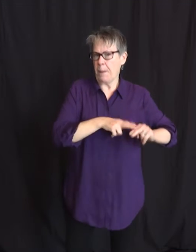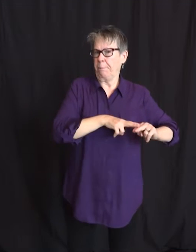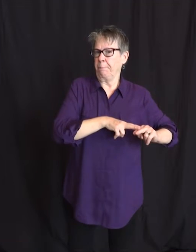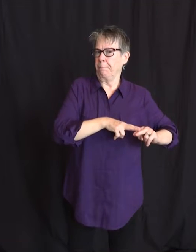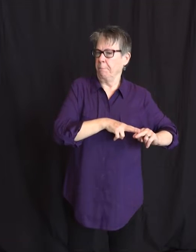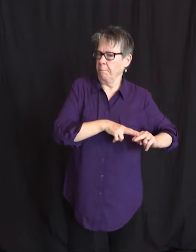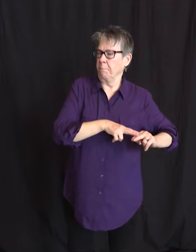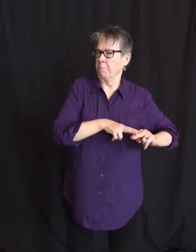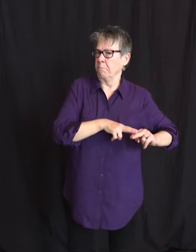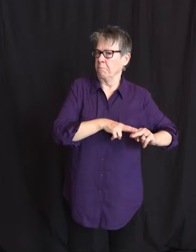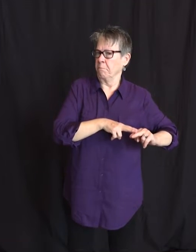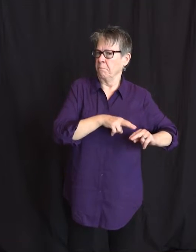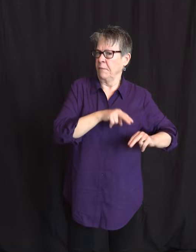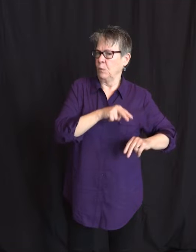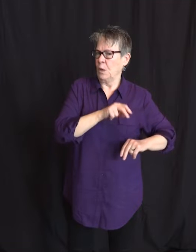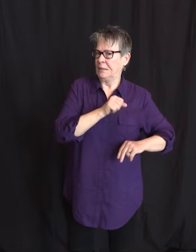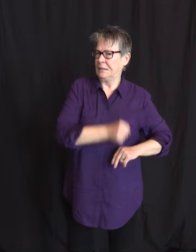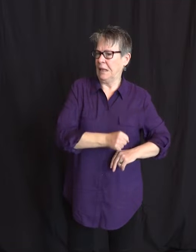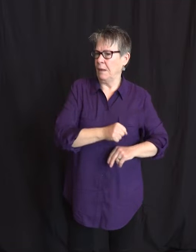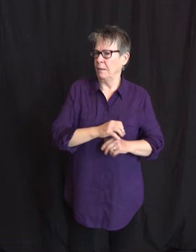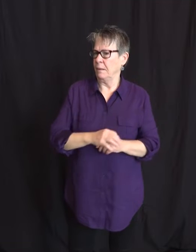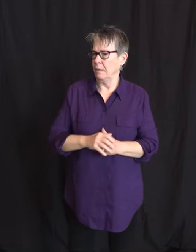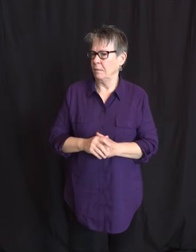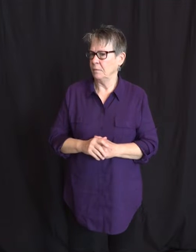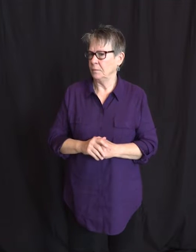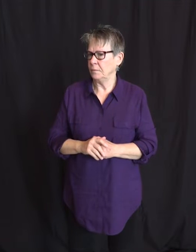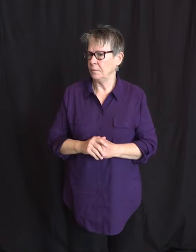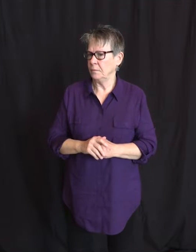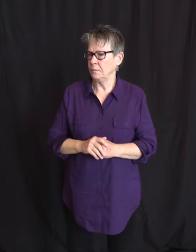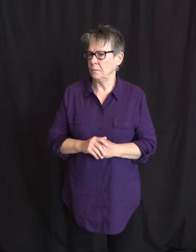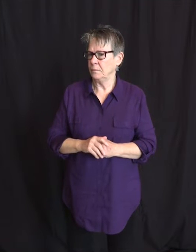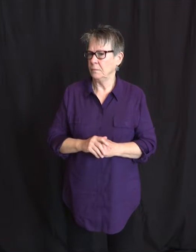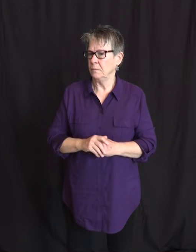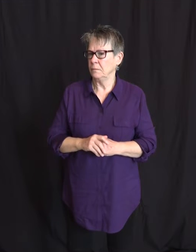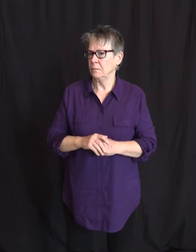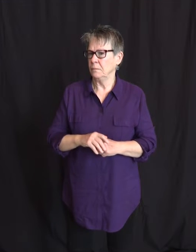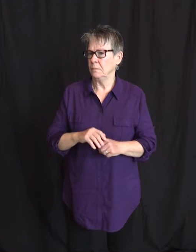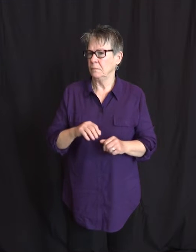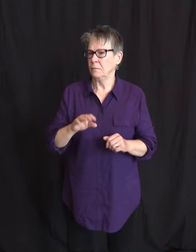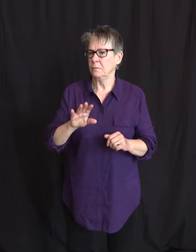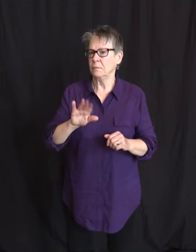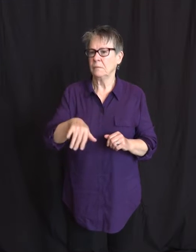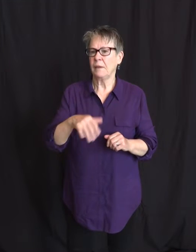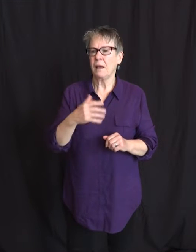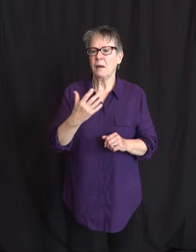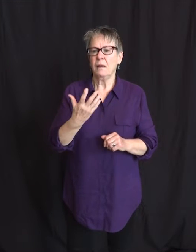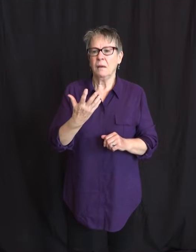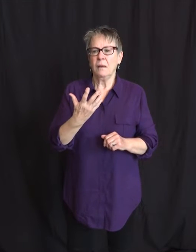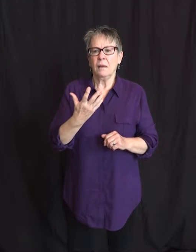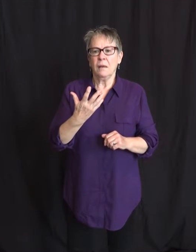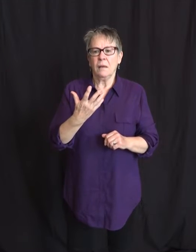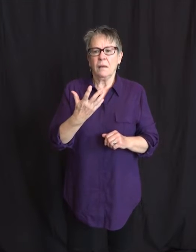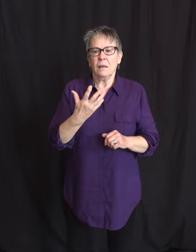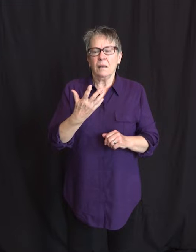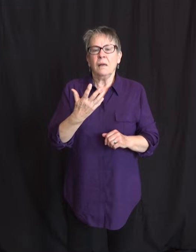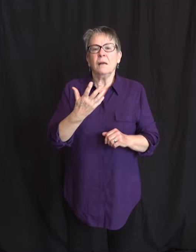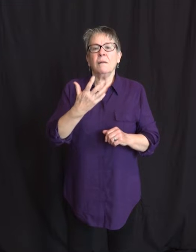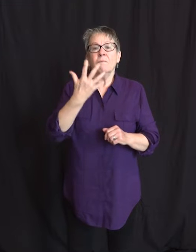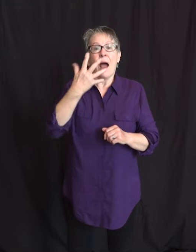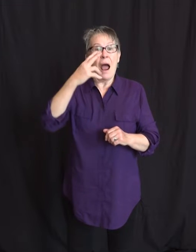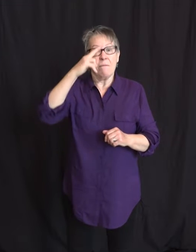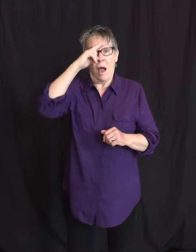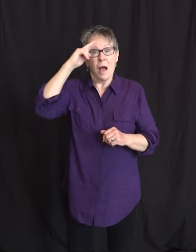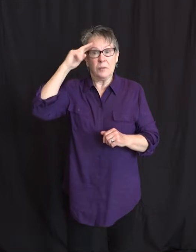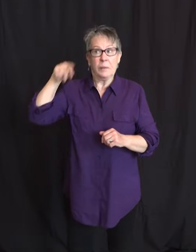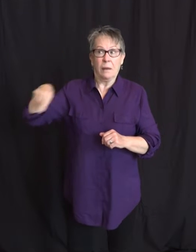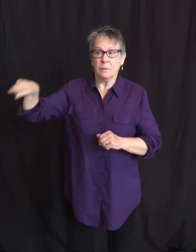hospitals that were on divert for portions of the evening and night. 3 of them were from central New Jersey, 2 of